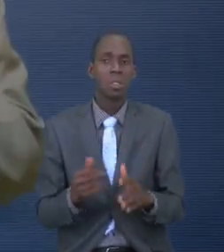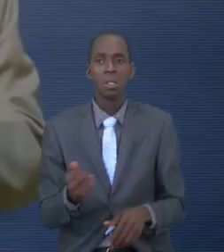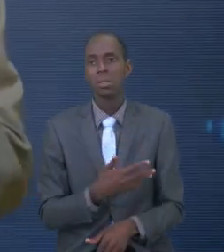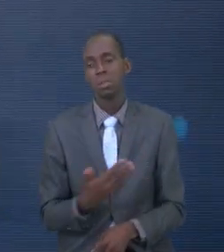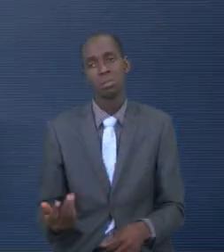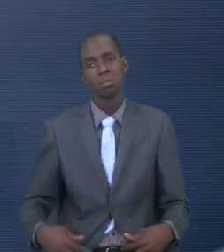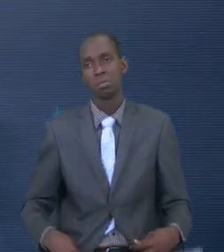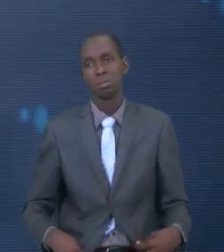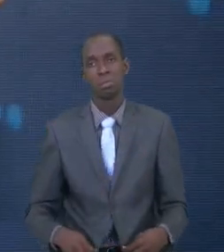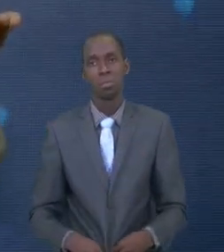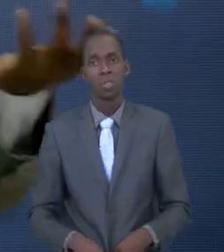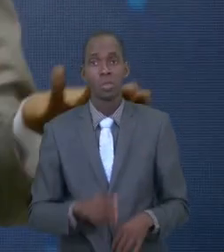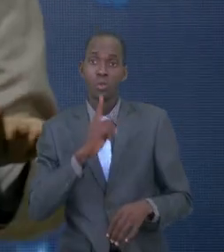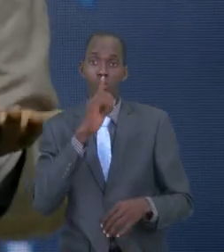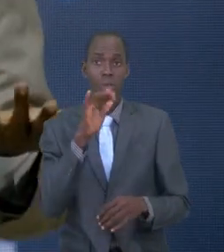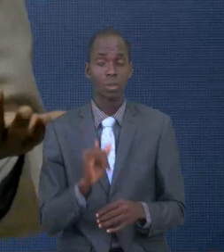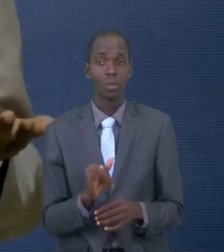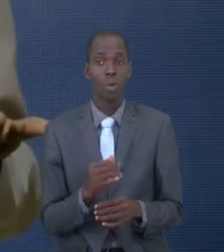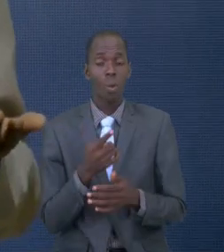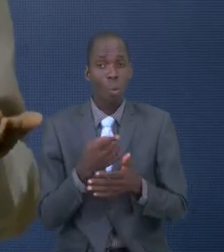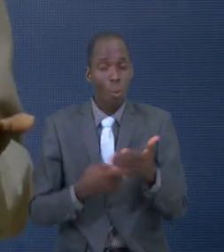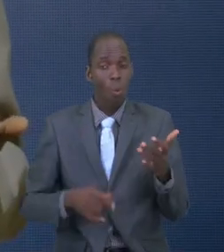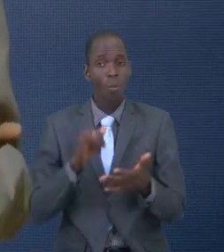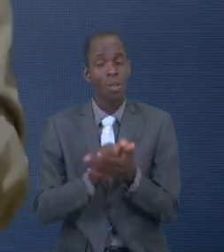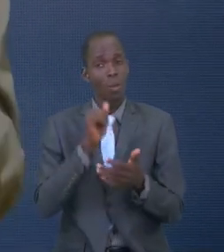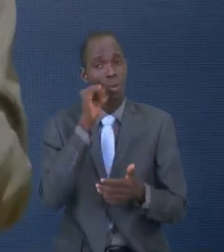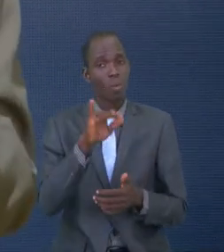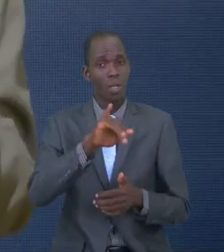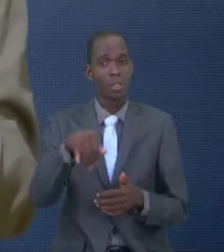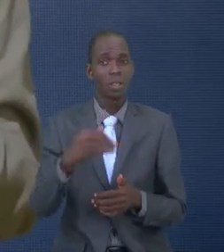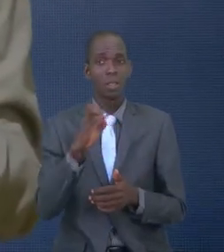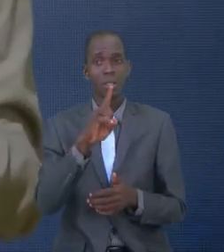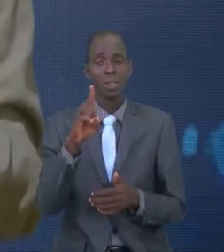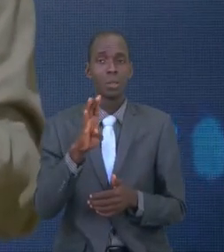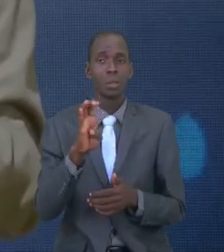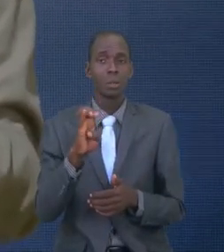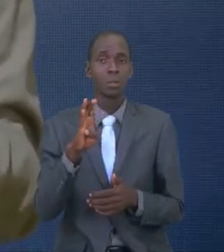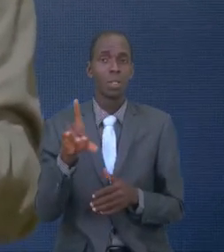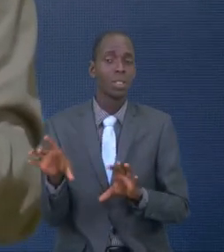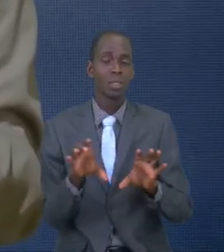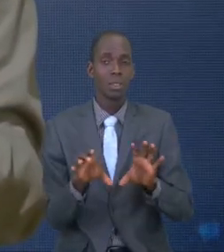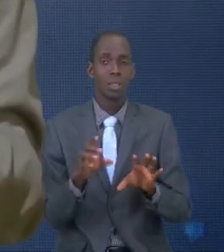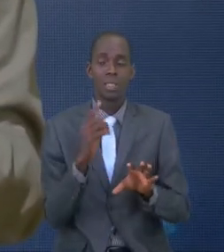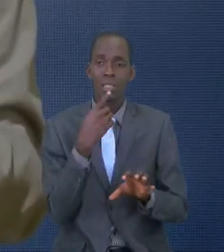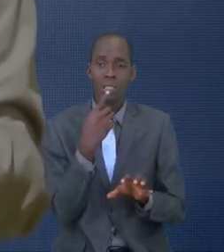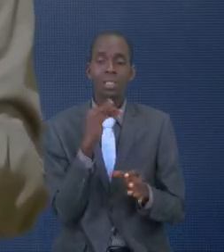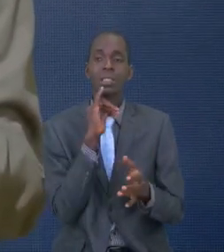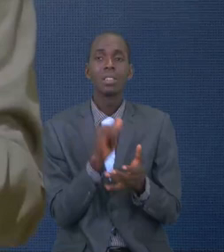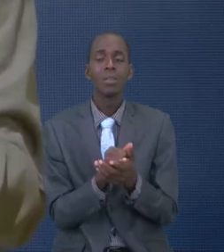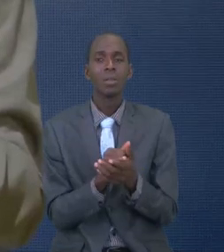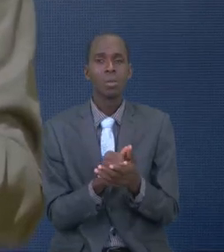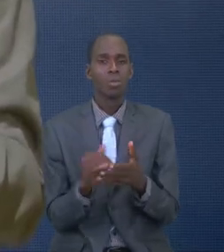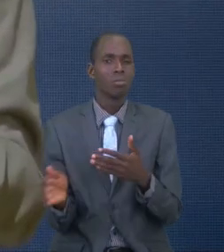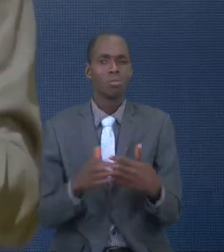actually. What Jezebel said is that whoever you are, whatever